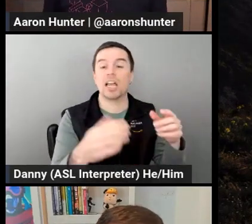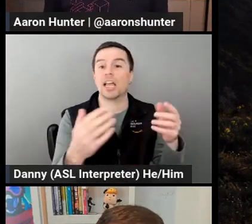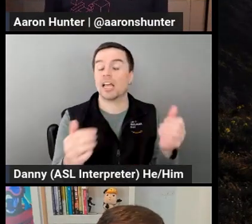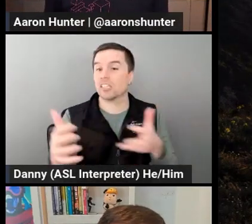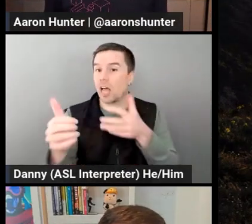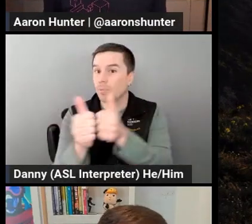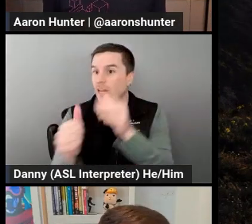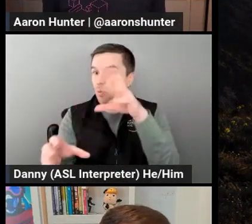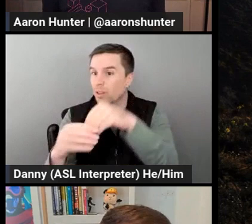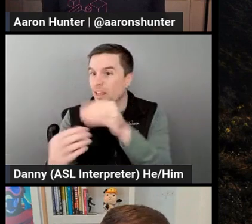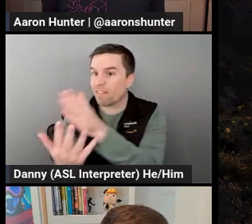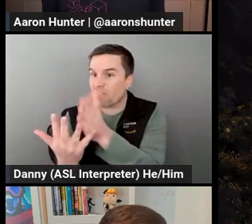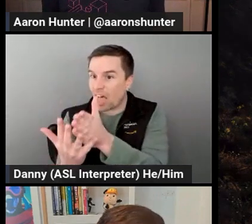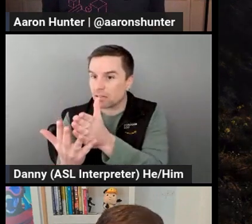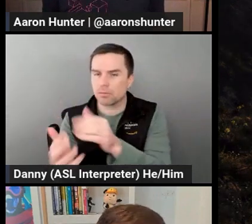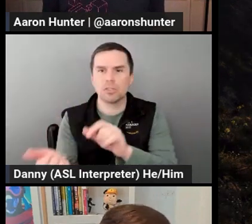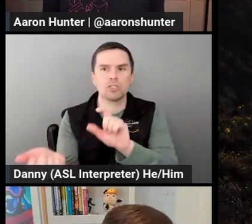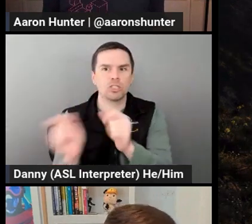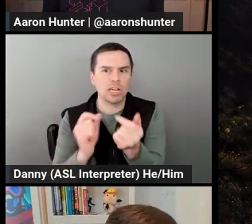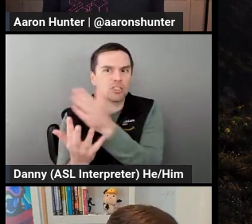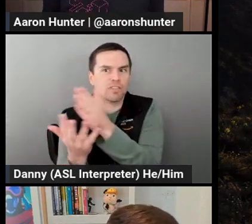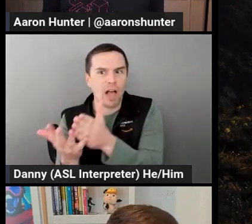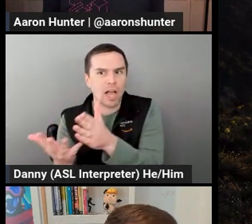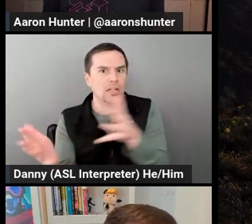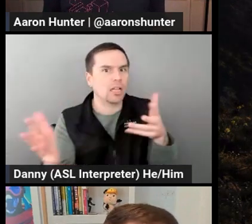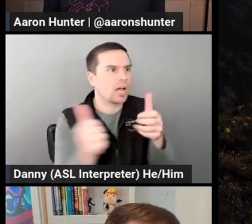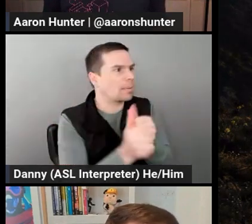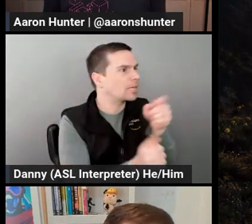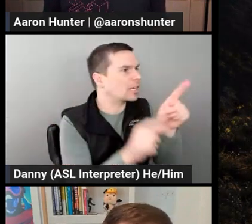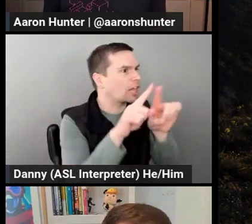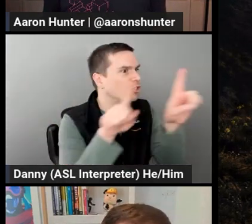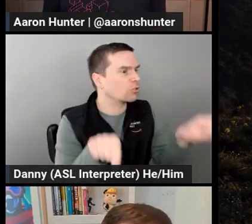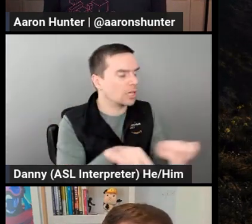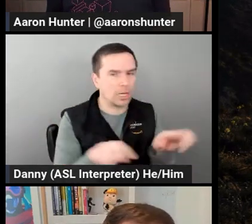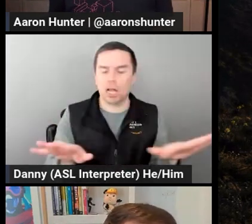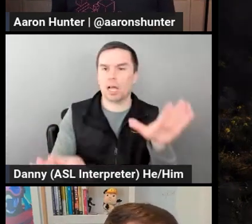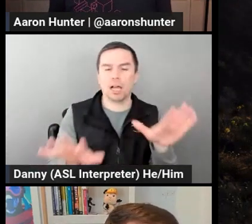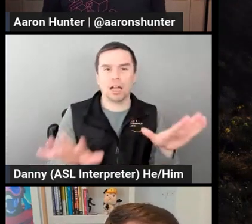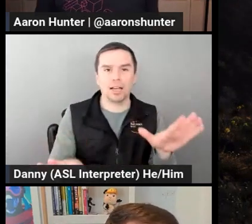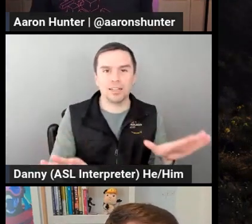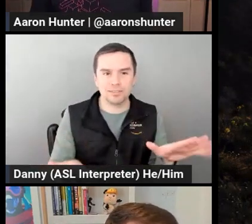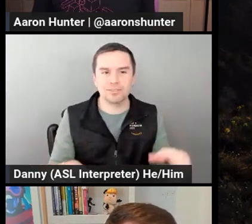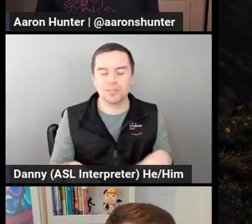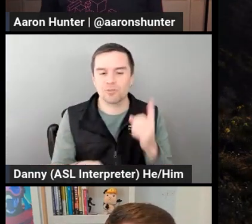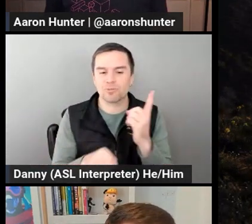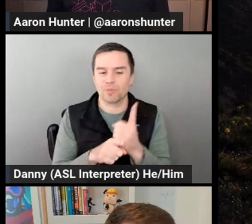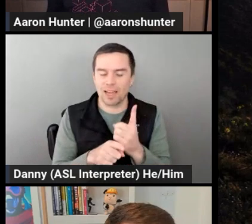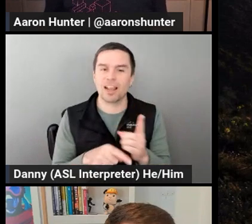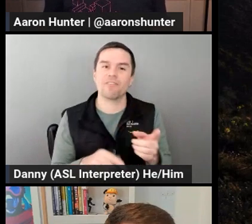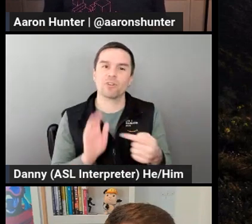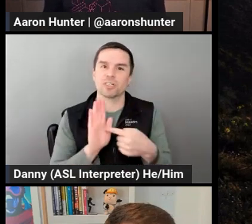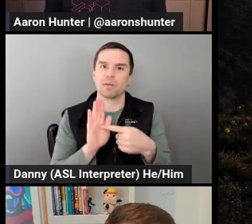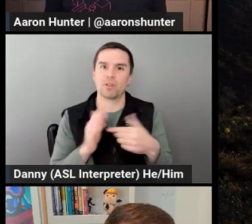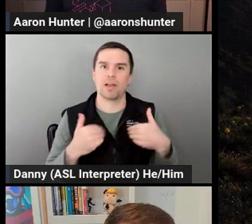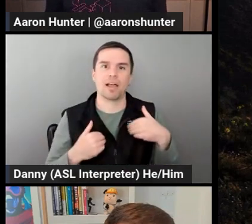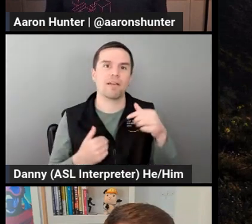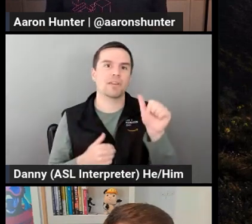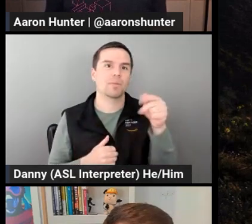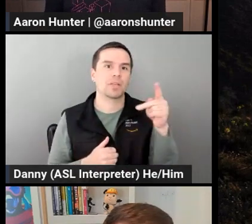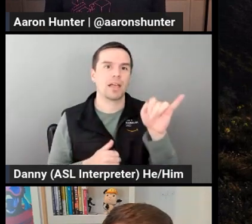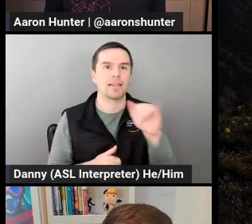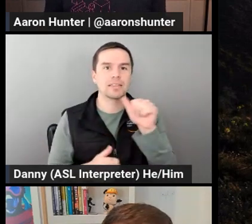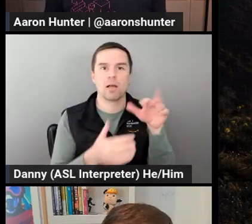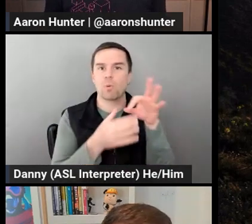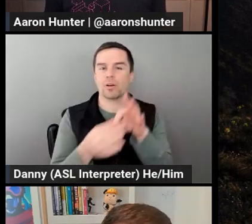My gosh. Yeah. And for instance, I noticed there's an authorizer in this API that's not wired up. Now I can just quickly connect a user